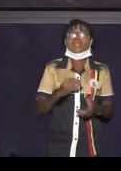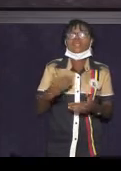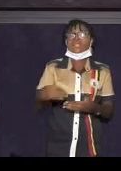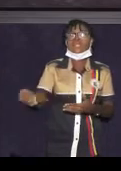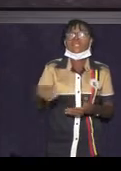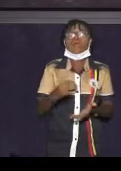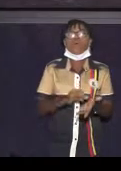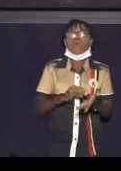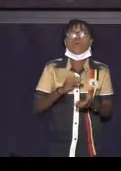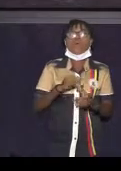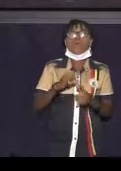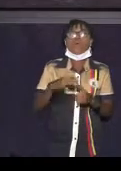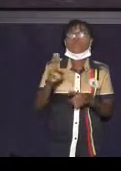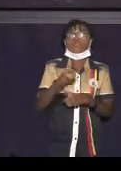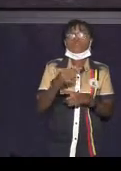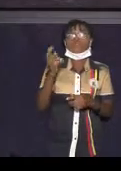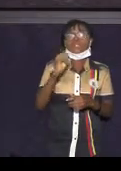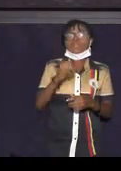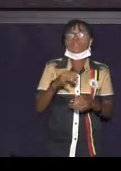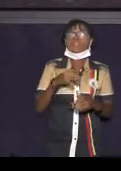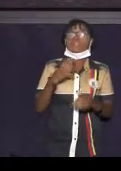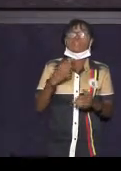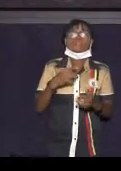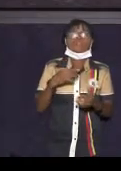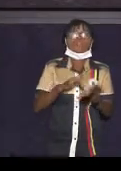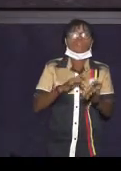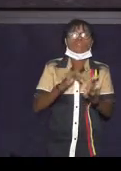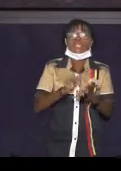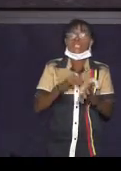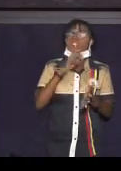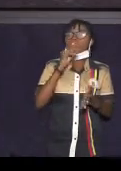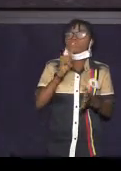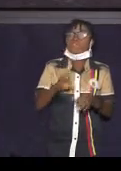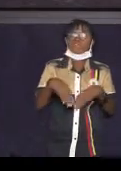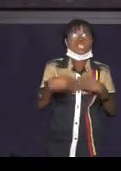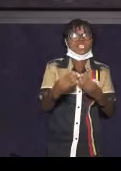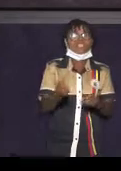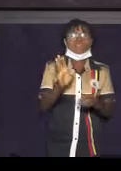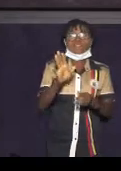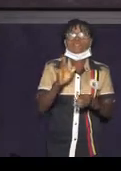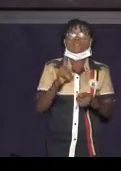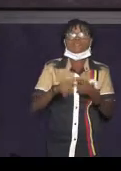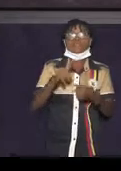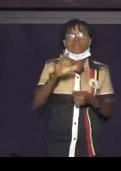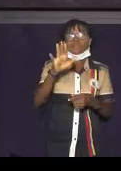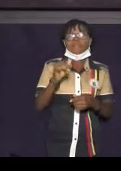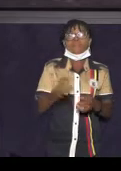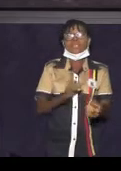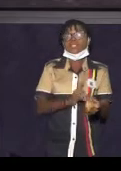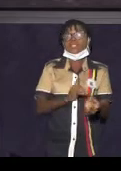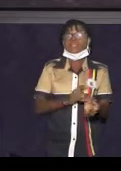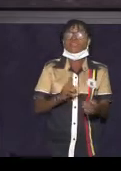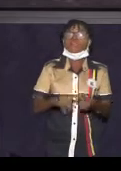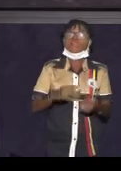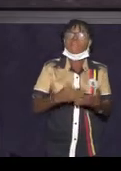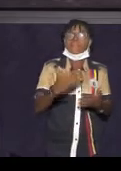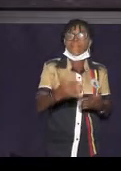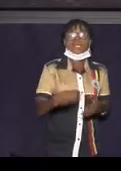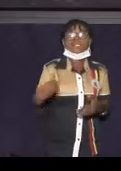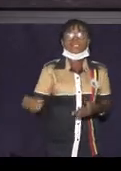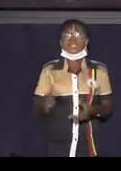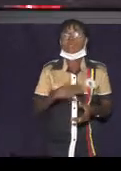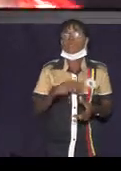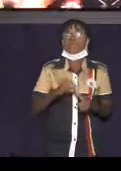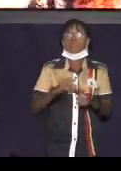use them. That means drugs that are not prescribed, it is against the law to buy, to sell, or to use